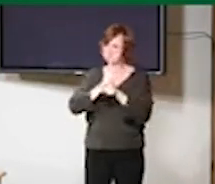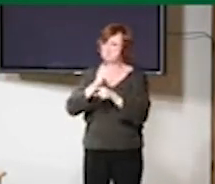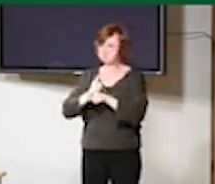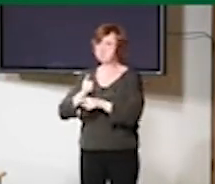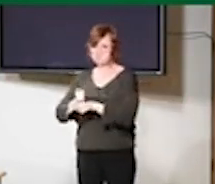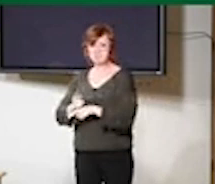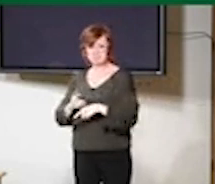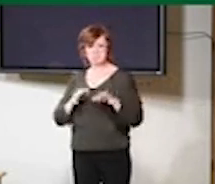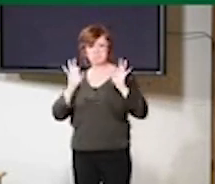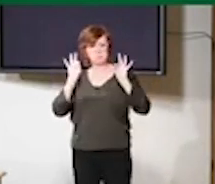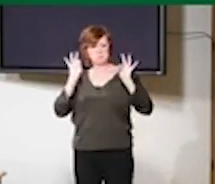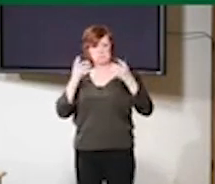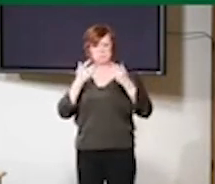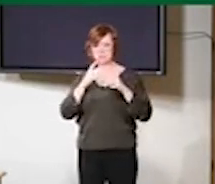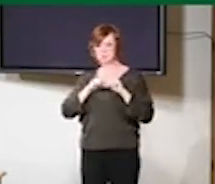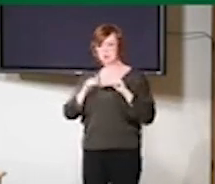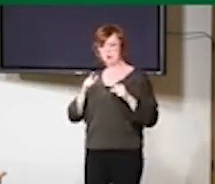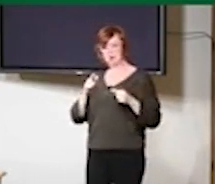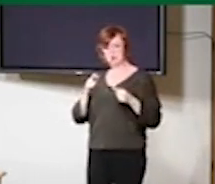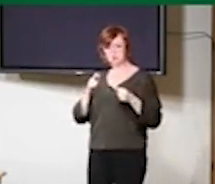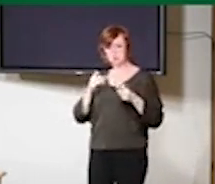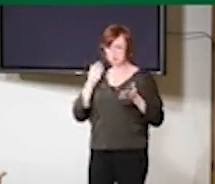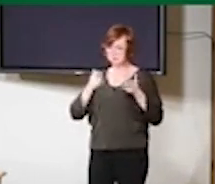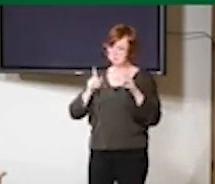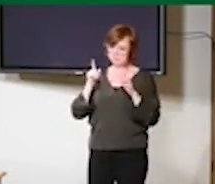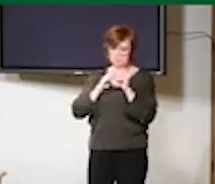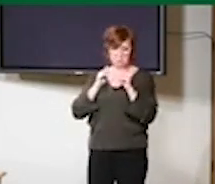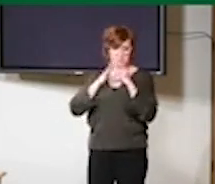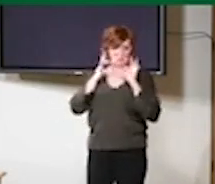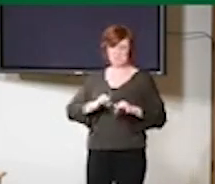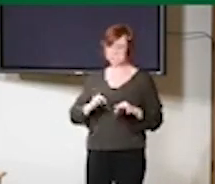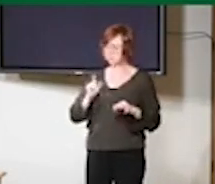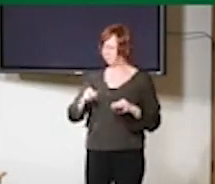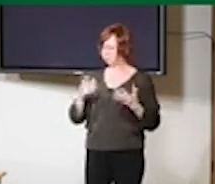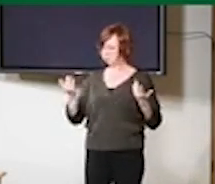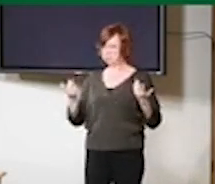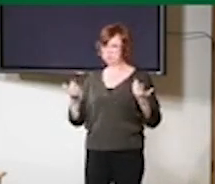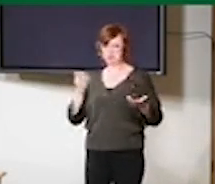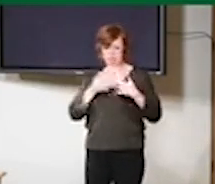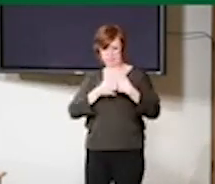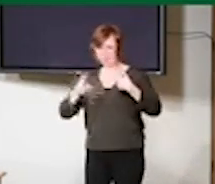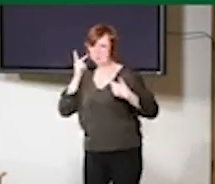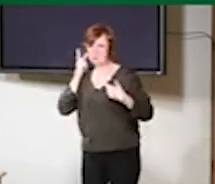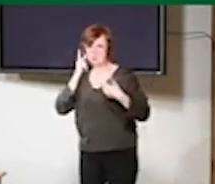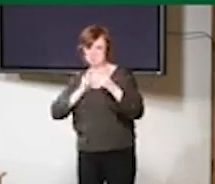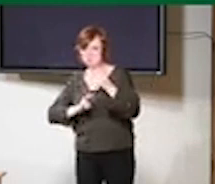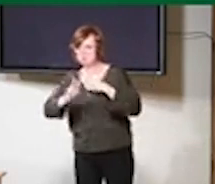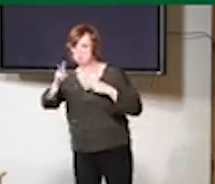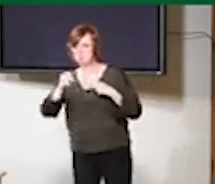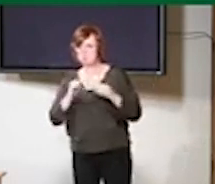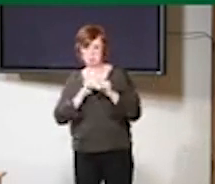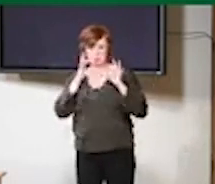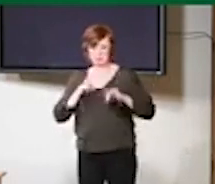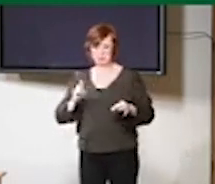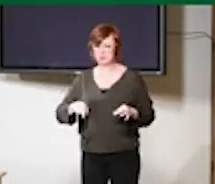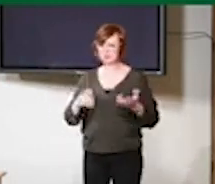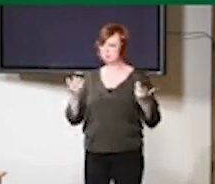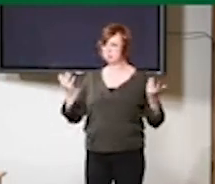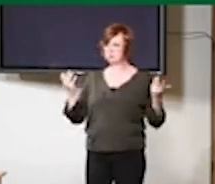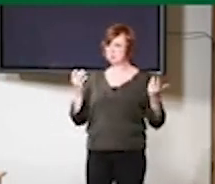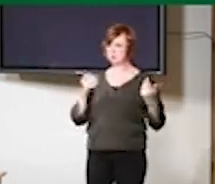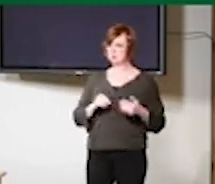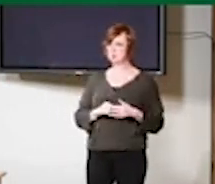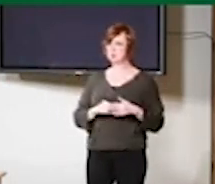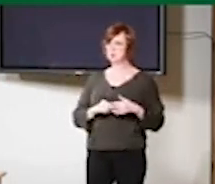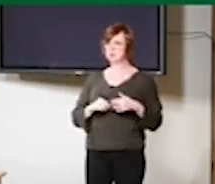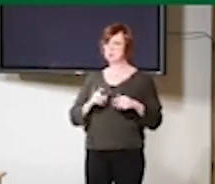days ahead, but we're also hopeful that the decisions that we have made will have an impact starting